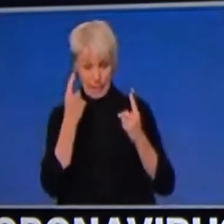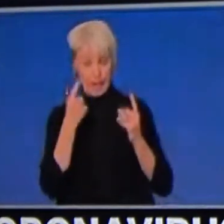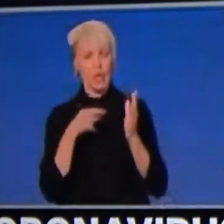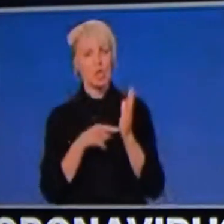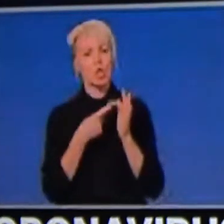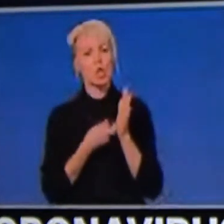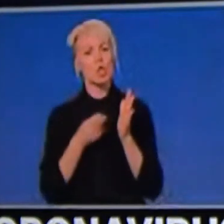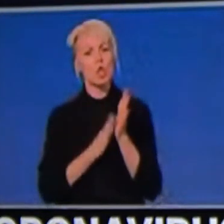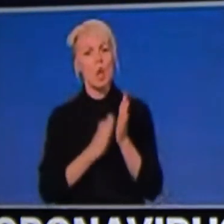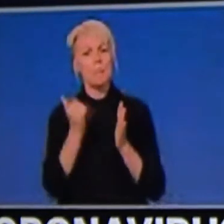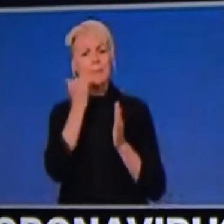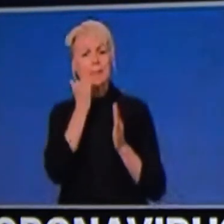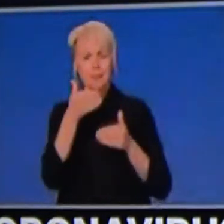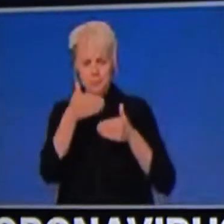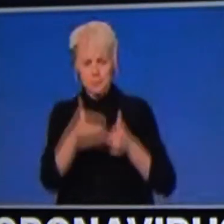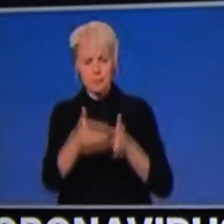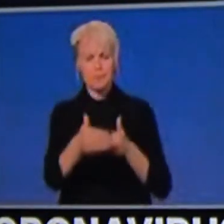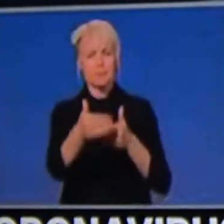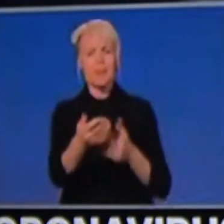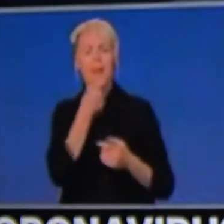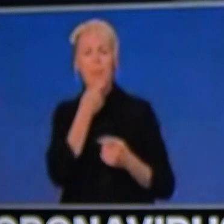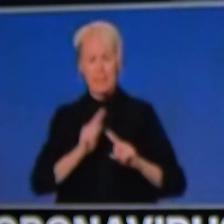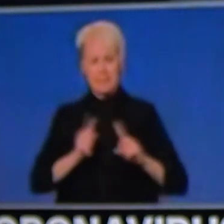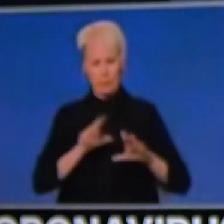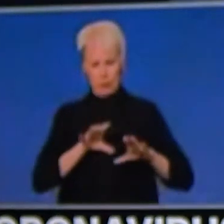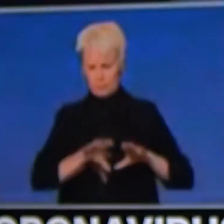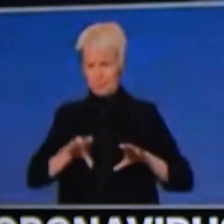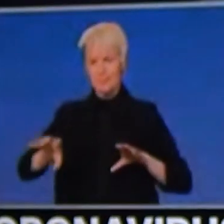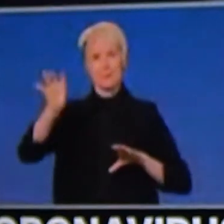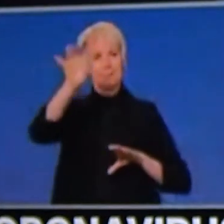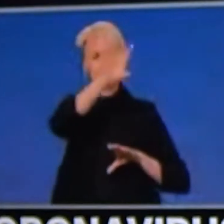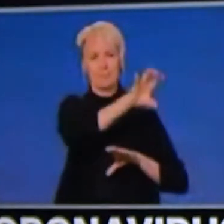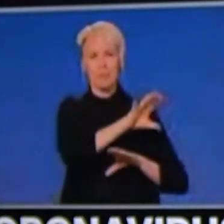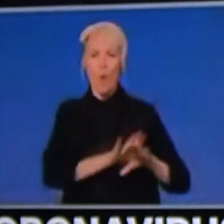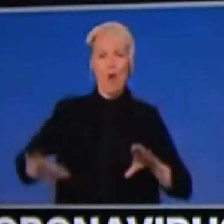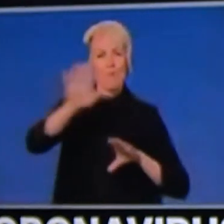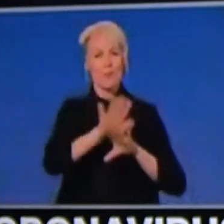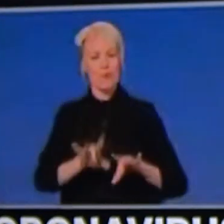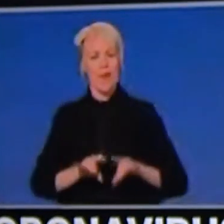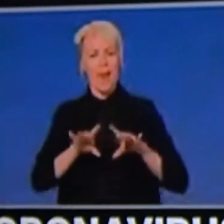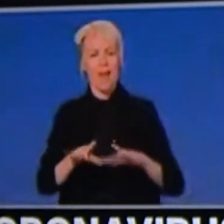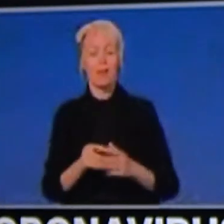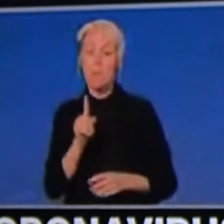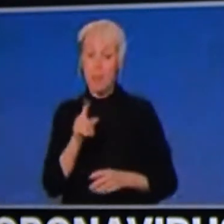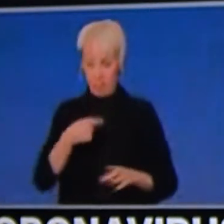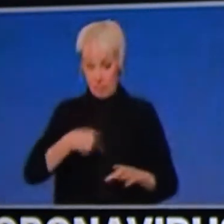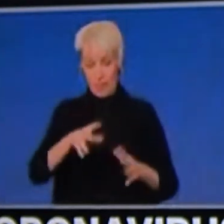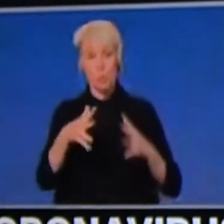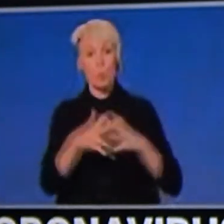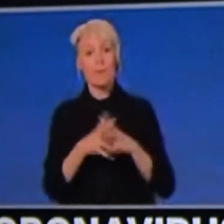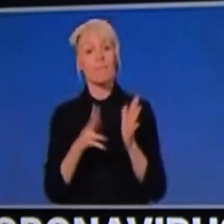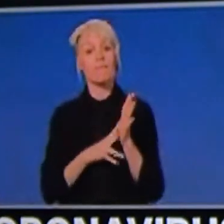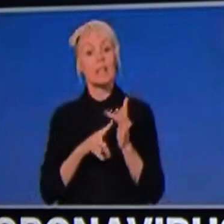states, then there is going to be some variations, and that's understandable. But effectively what you're seeing in Victoria this week is what